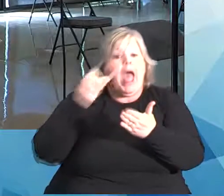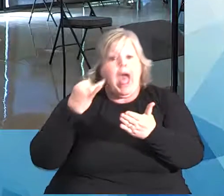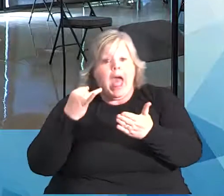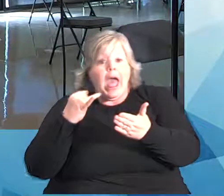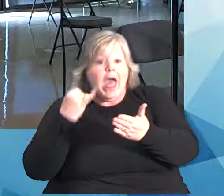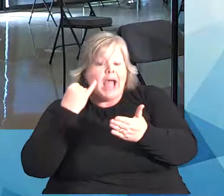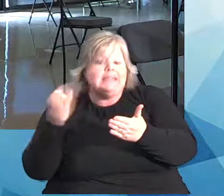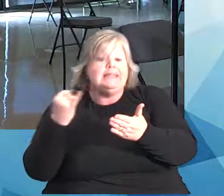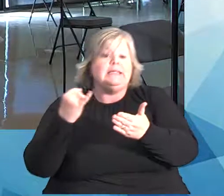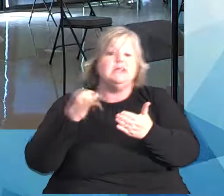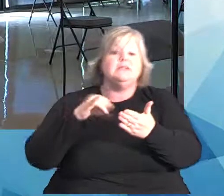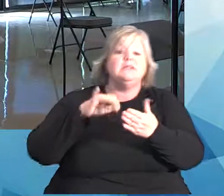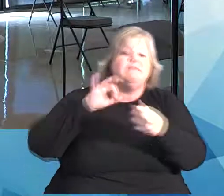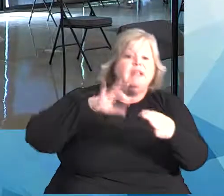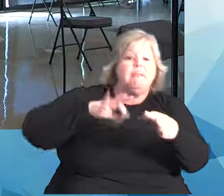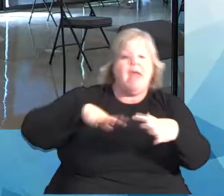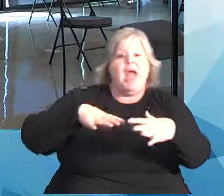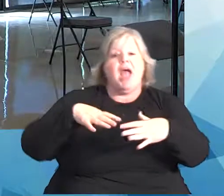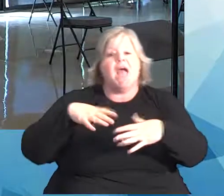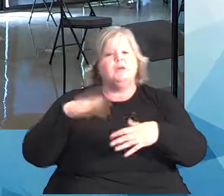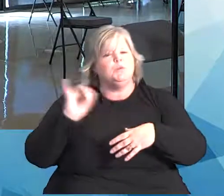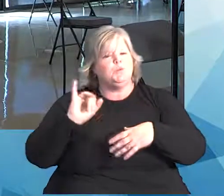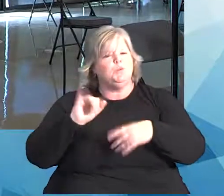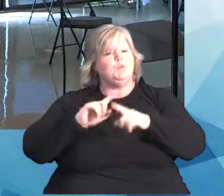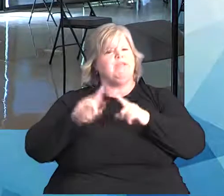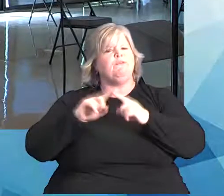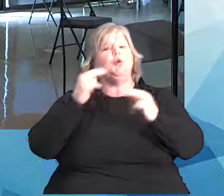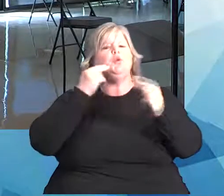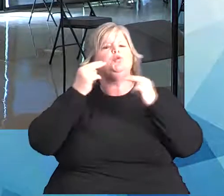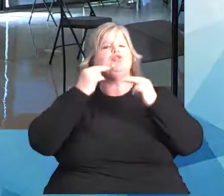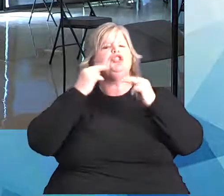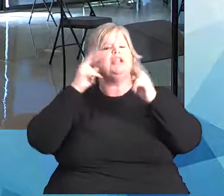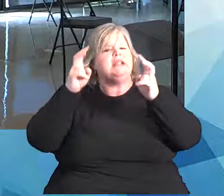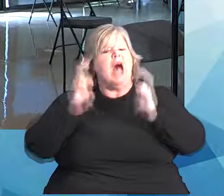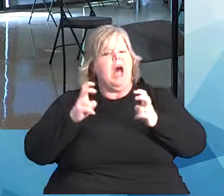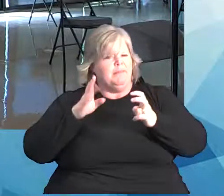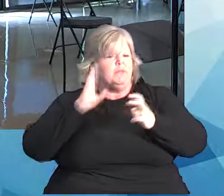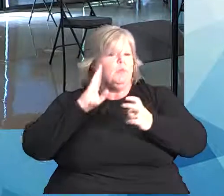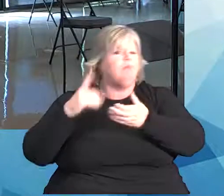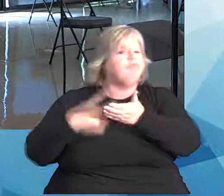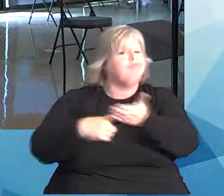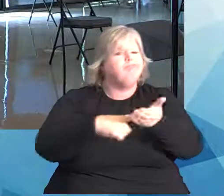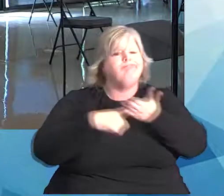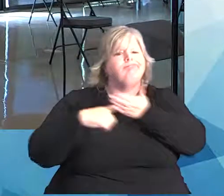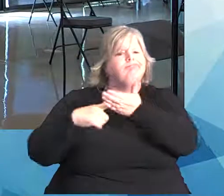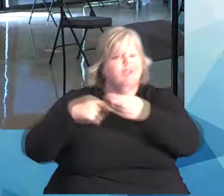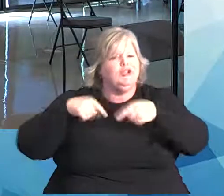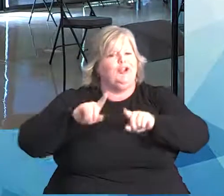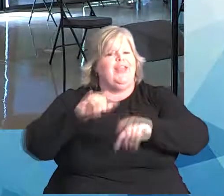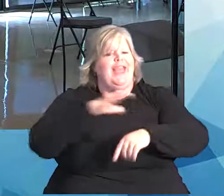like on our menus, as well as nutrition topics that they would like to see.